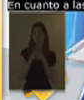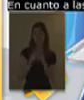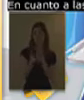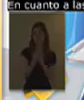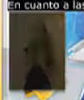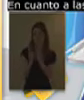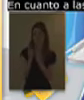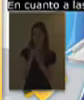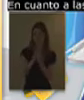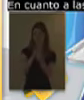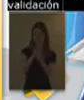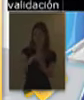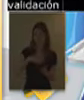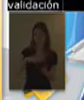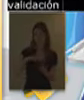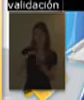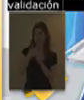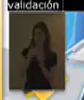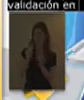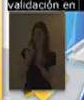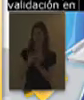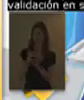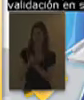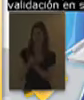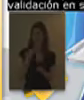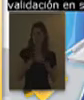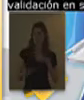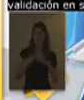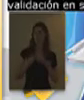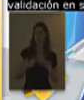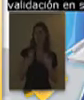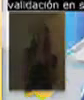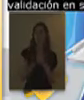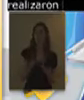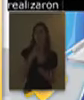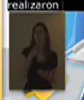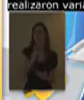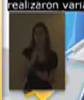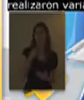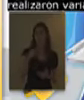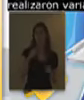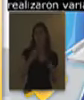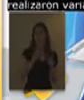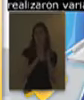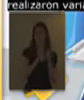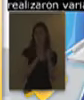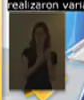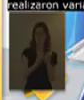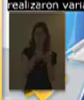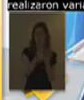scenarios for validation itself, well, we could say that there were different sessions